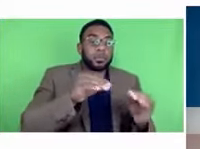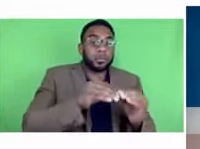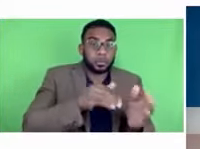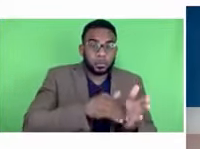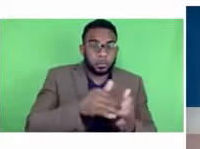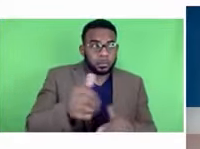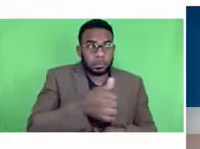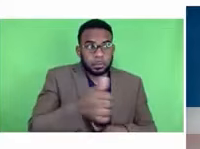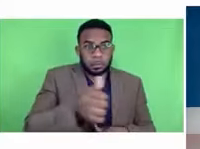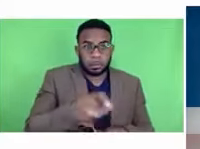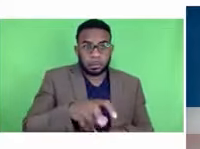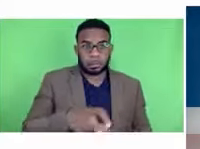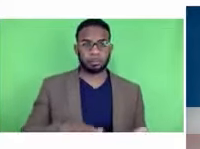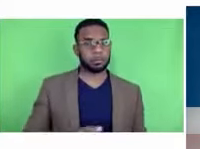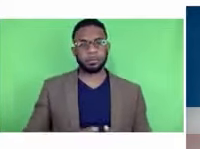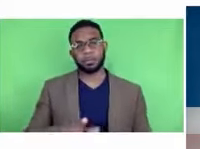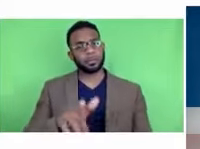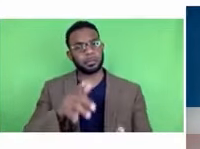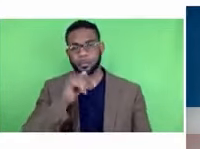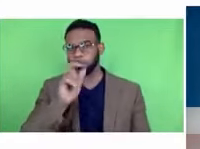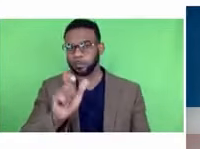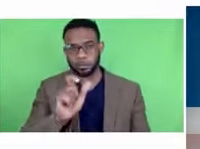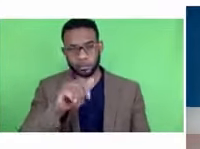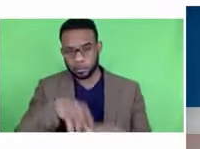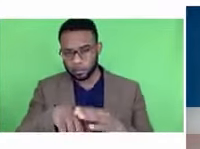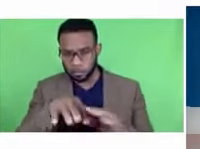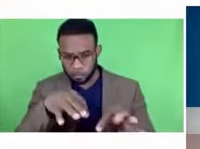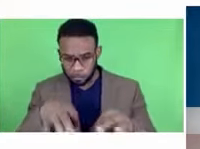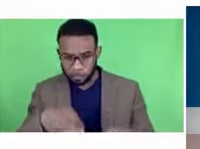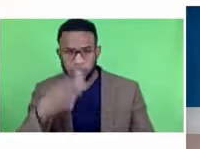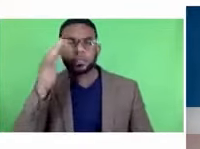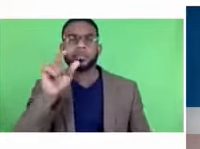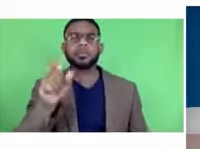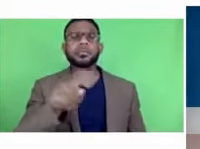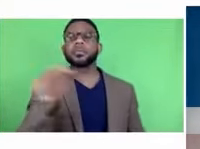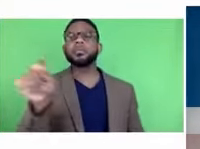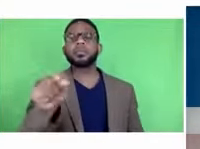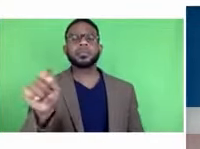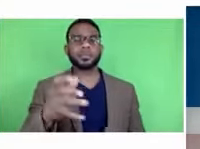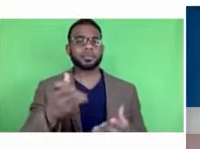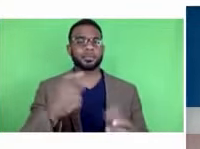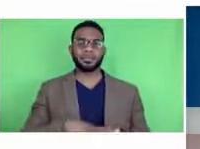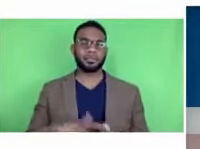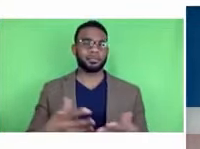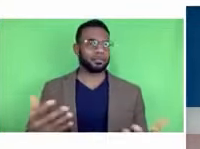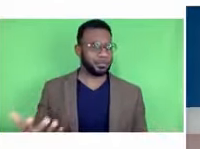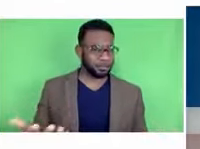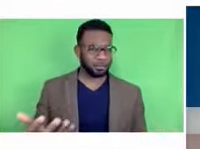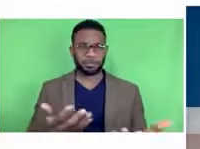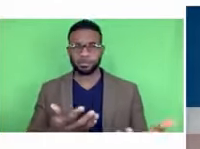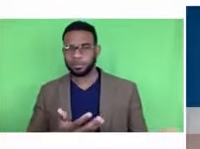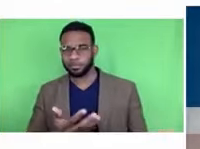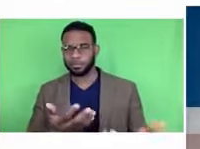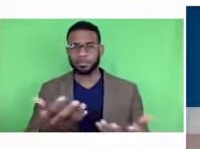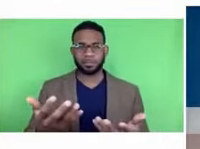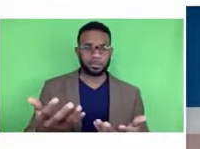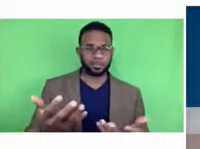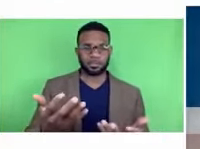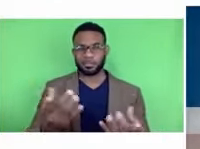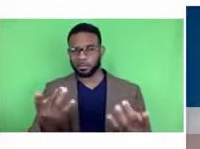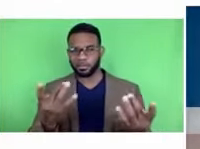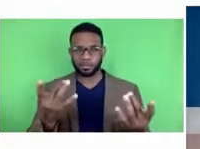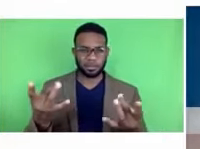breaks, but you don't need to get into the details of why you need to go to the bathroom so many times. So it's, you know, it's still pretty tough